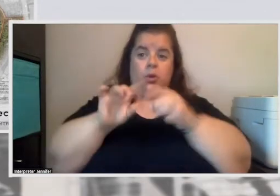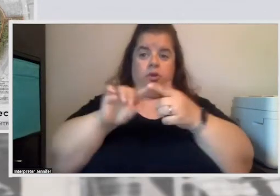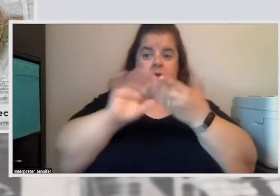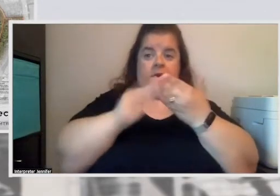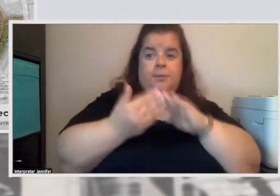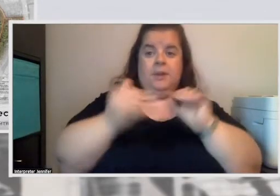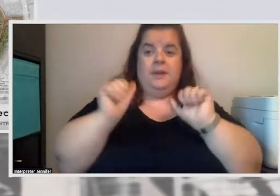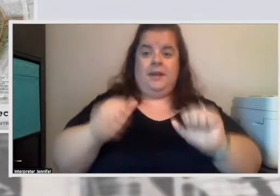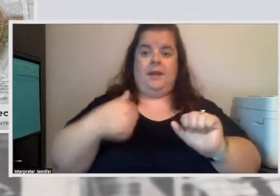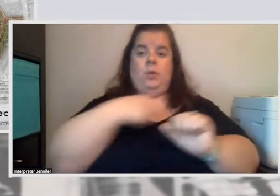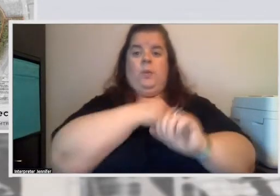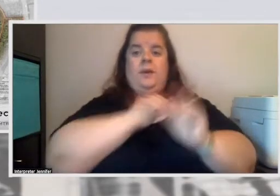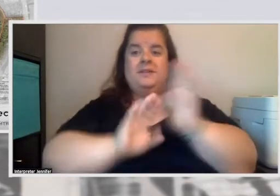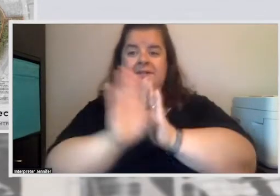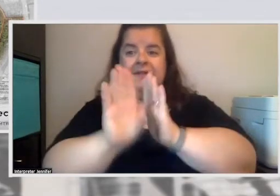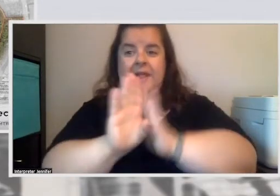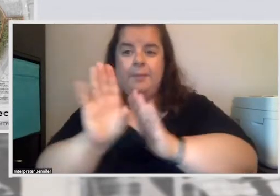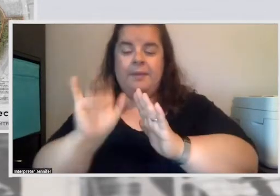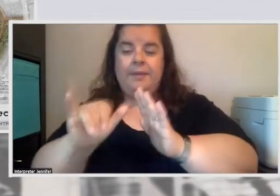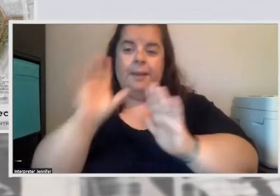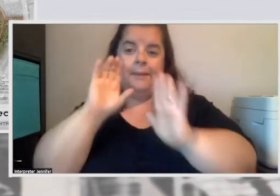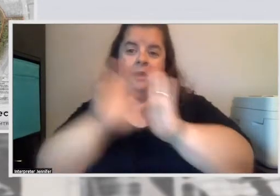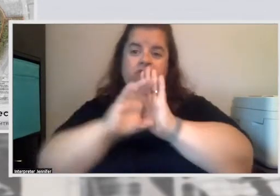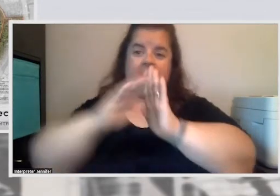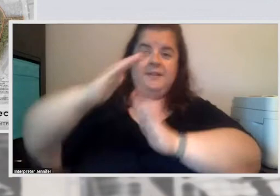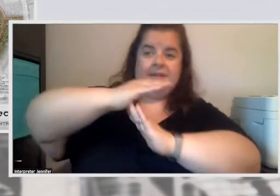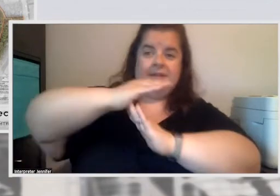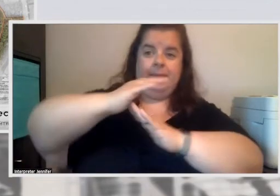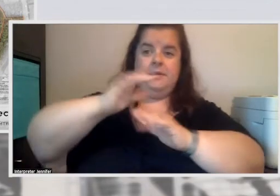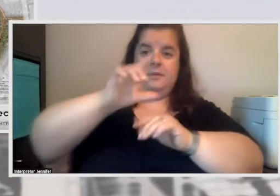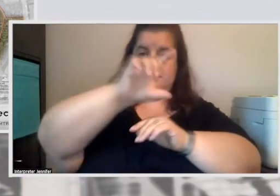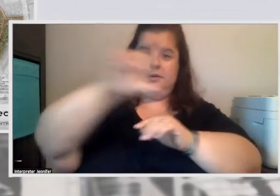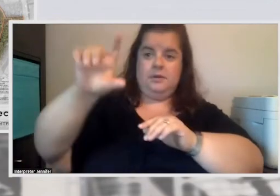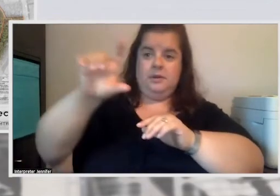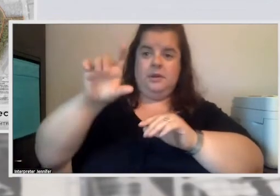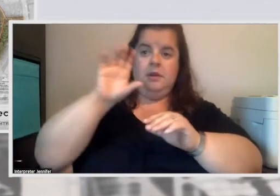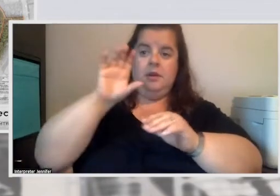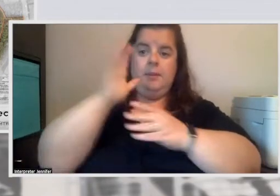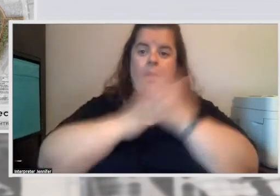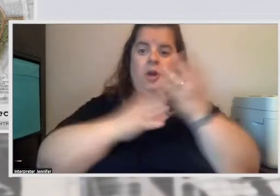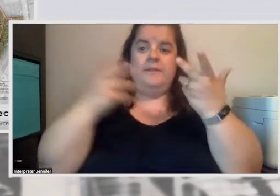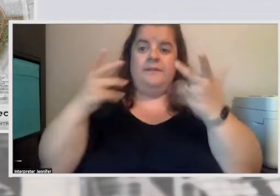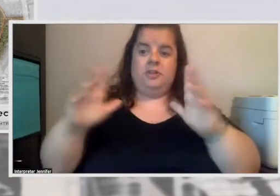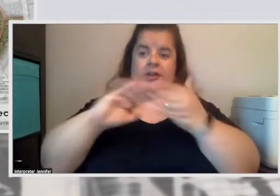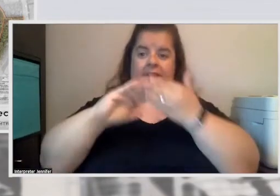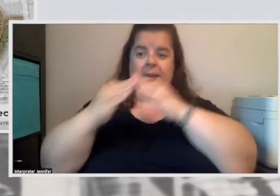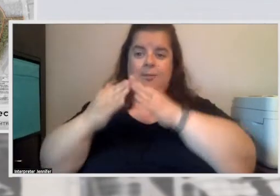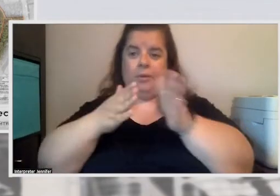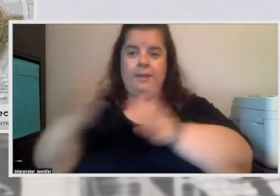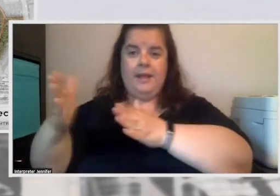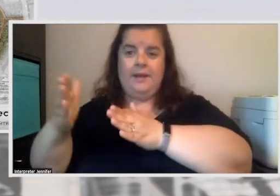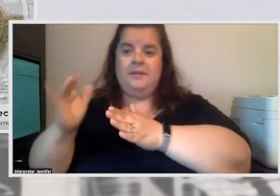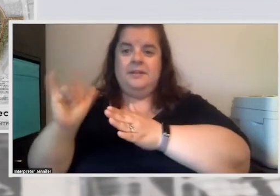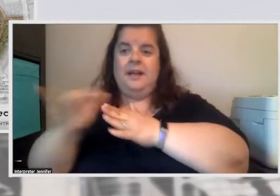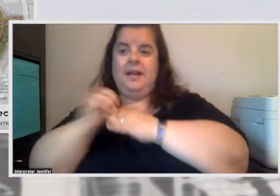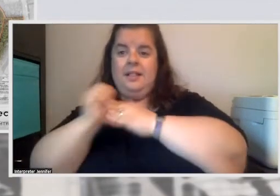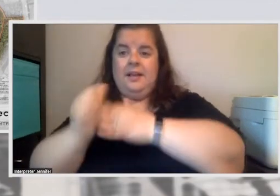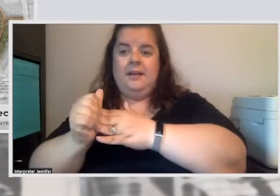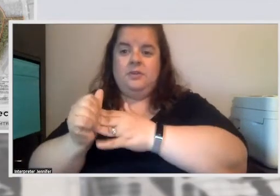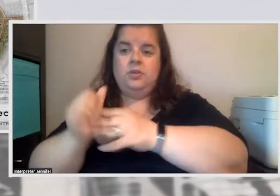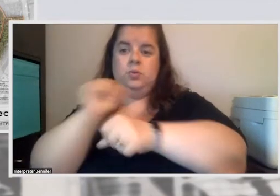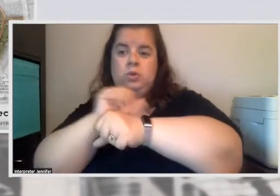developed. And that site on the top was actually a project done as a part of the neighborhood plan that then led to work